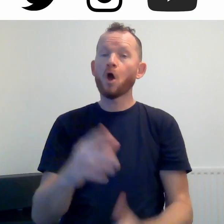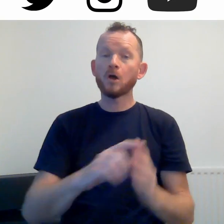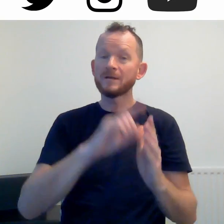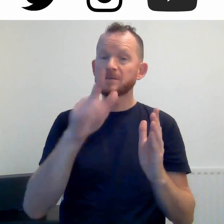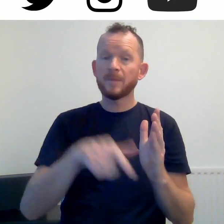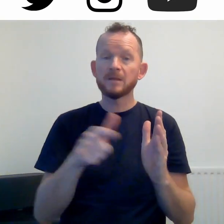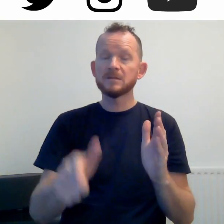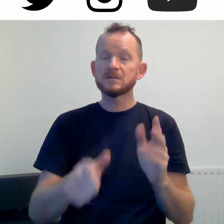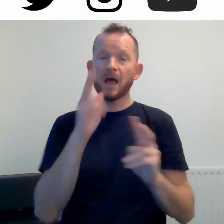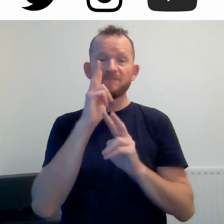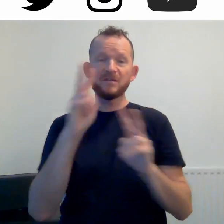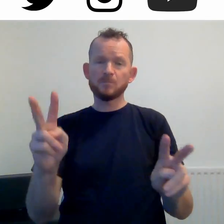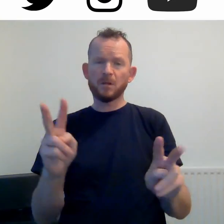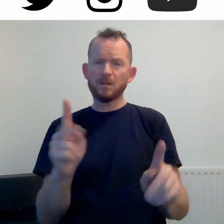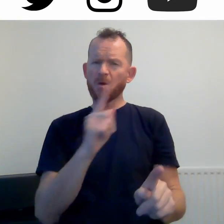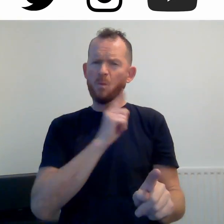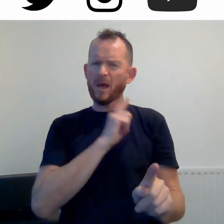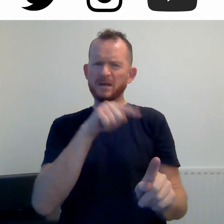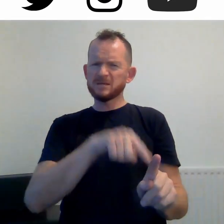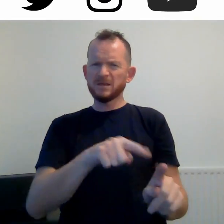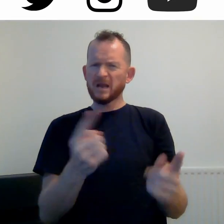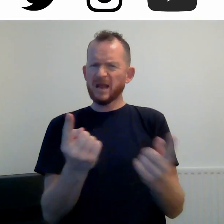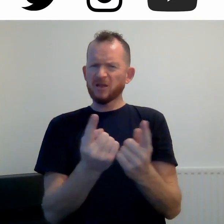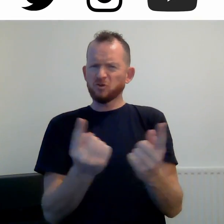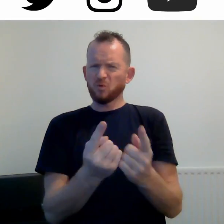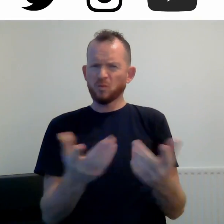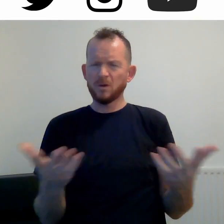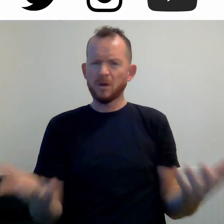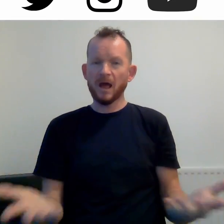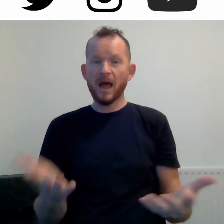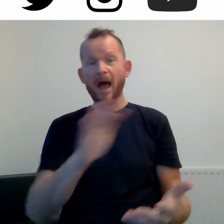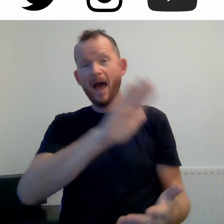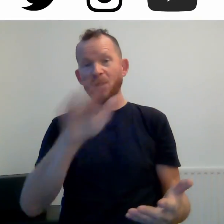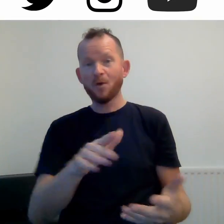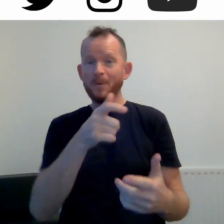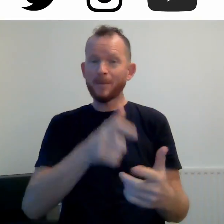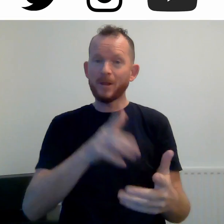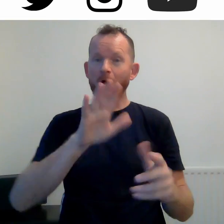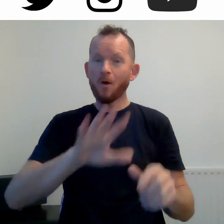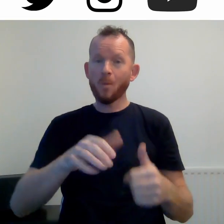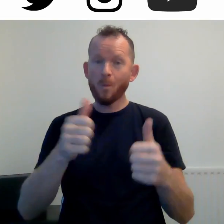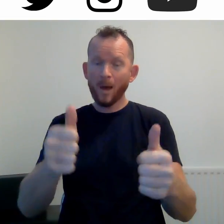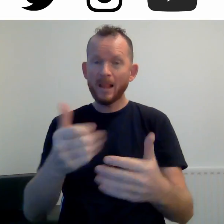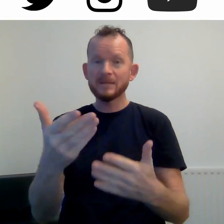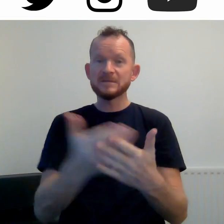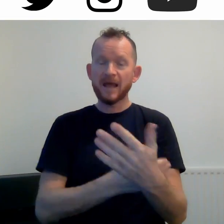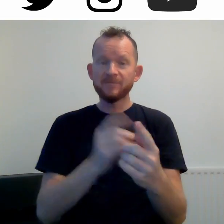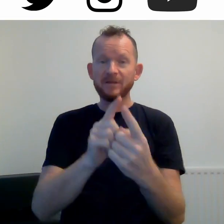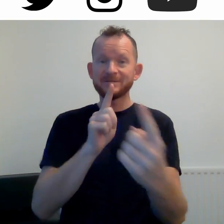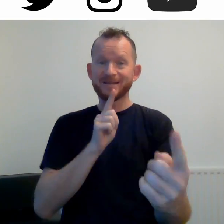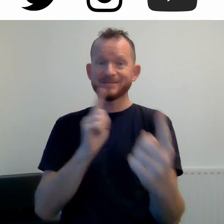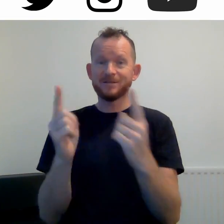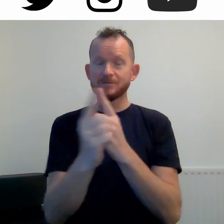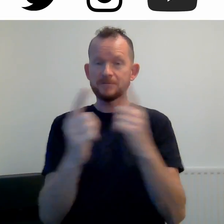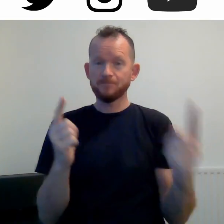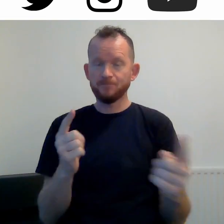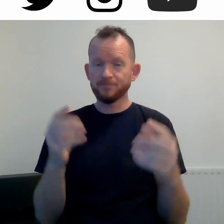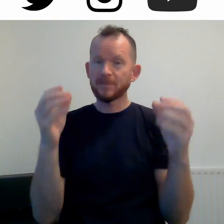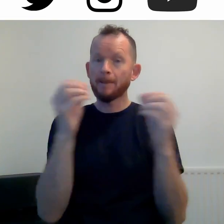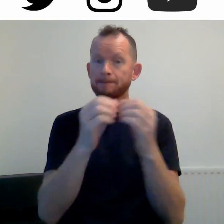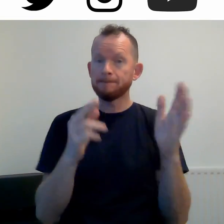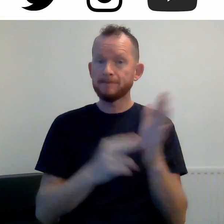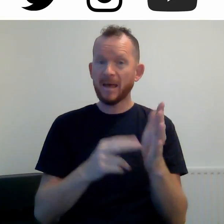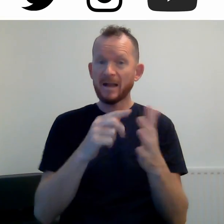Not all disabilities are visible, but why is this even an issue? Hello people, I hope you're all keeping well, keeping safe and keeping your